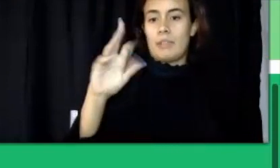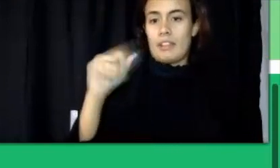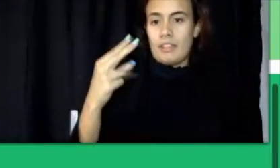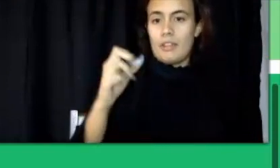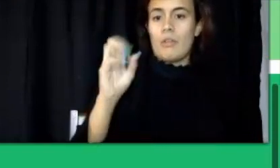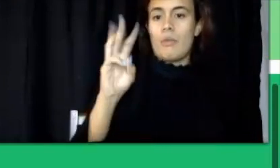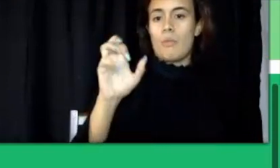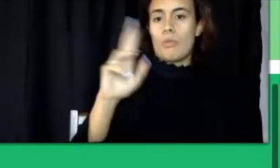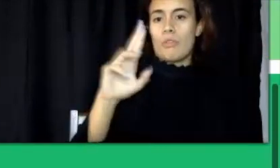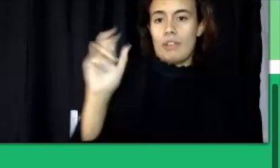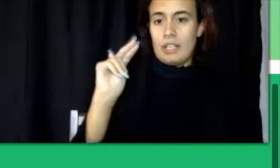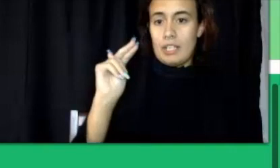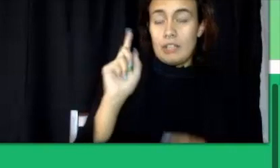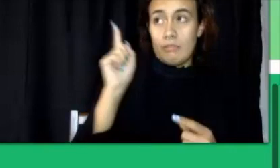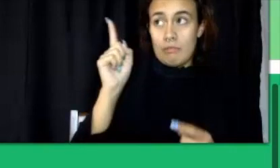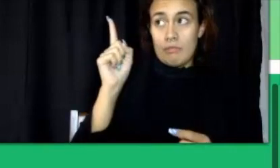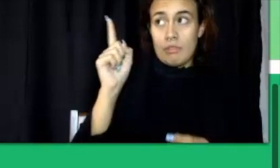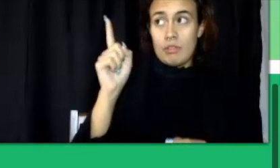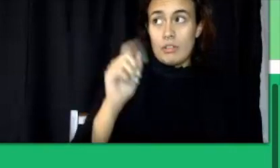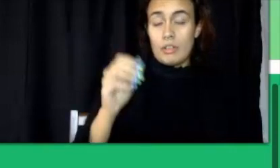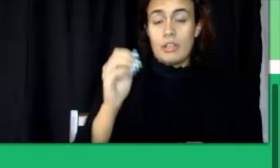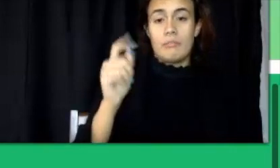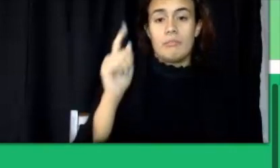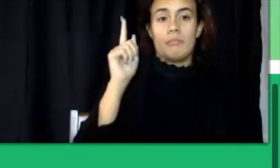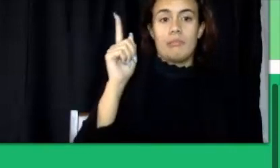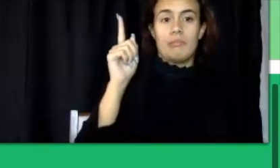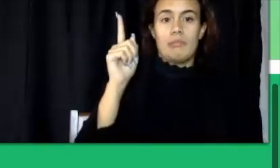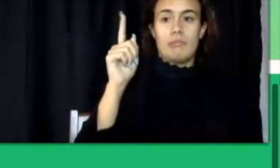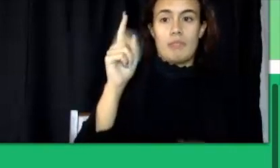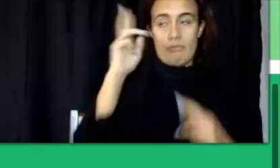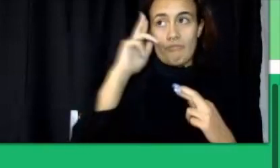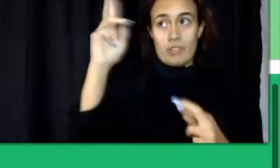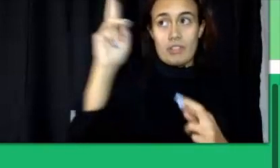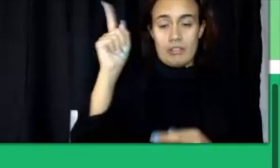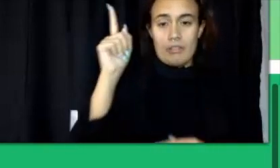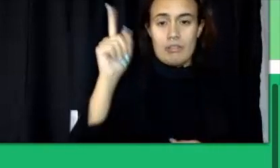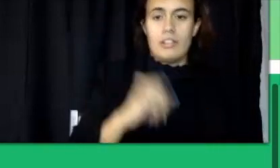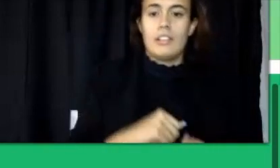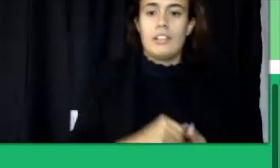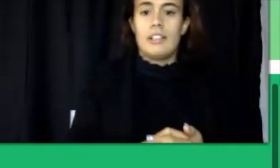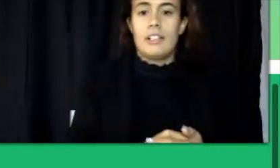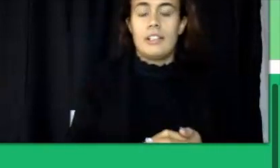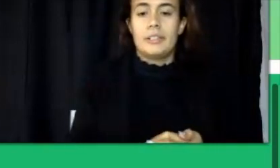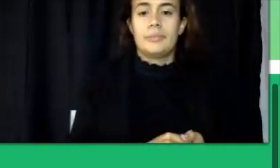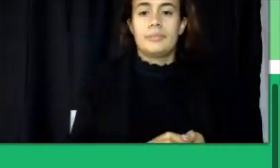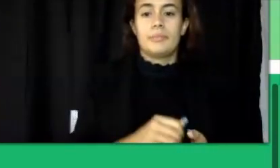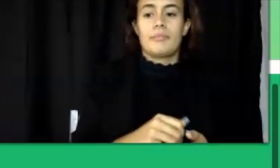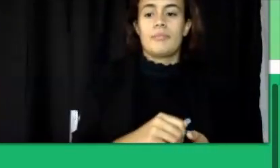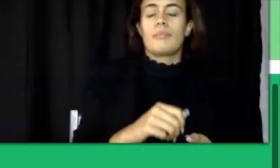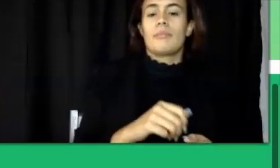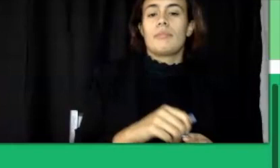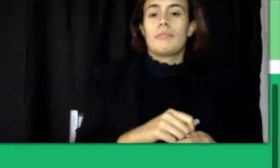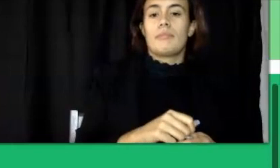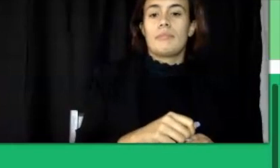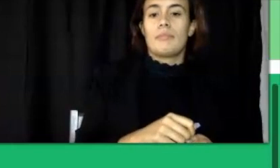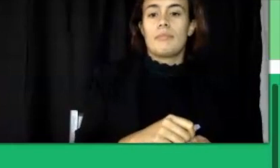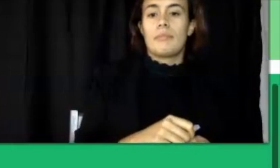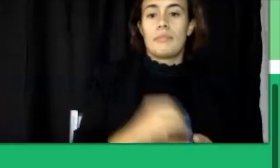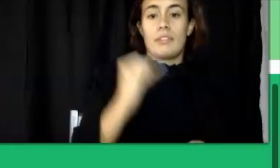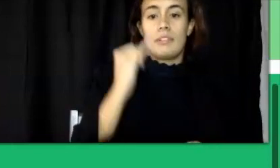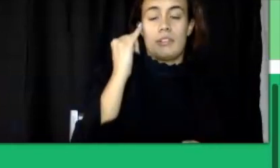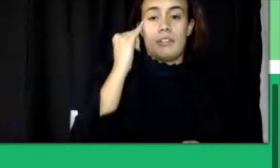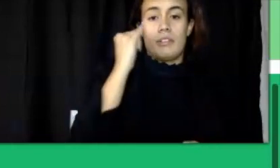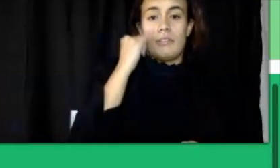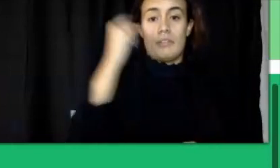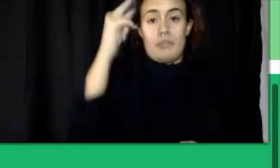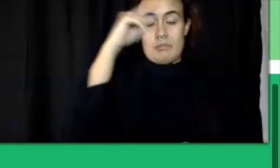does have an initiative about some level of debt forgiveness. It's not as high as Bernie or as with Liz, but there's a caveat in that if you are a black